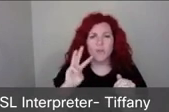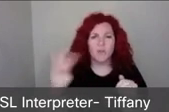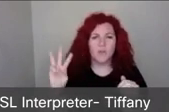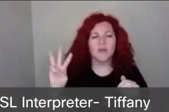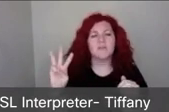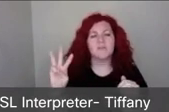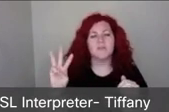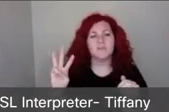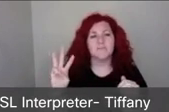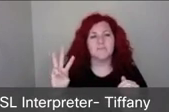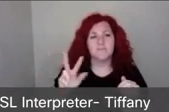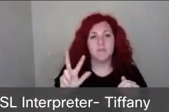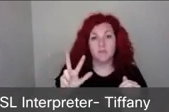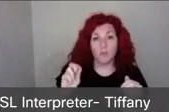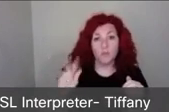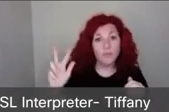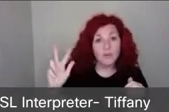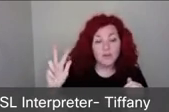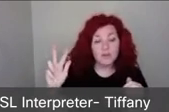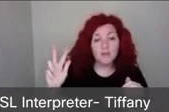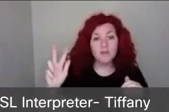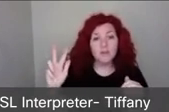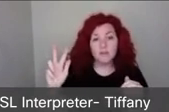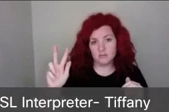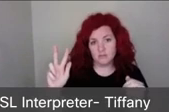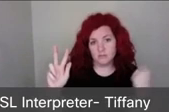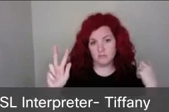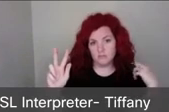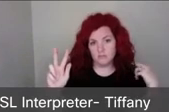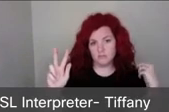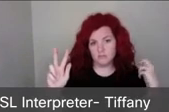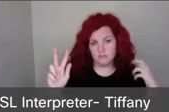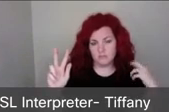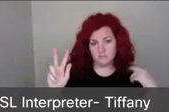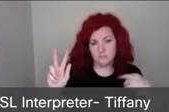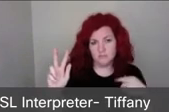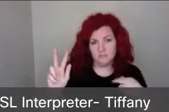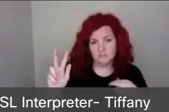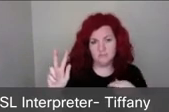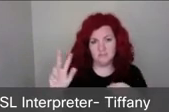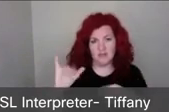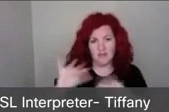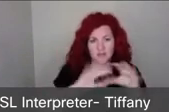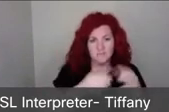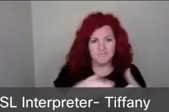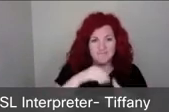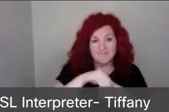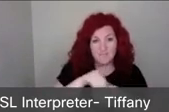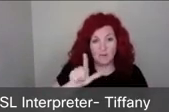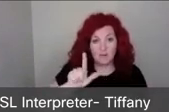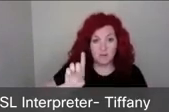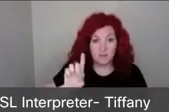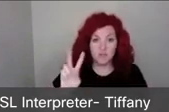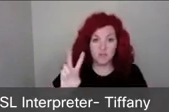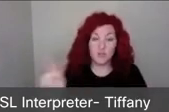of 303, which is a precinct within LD 22, and the